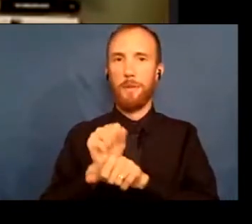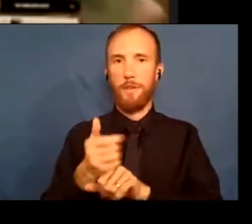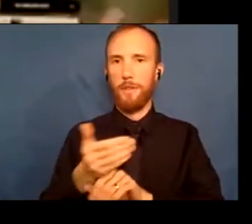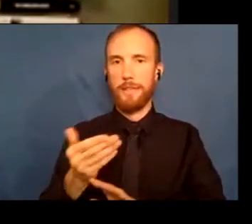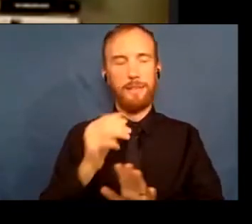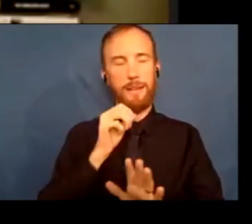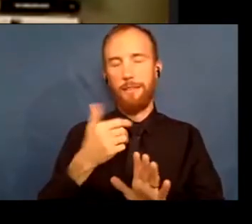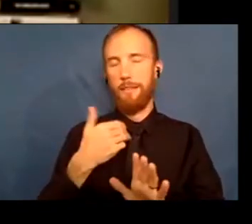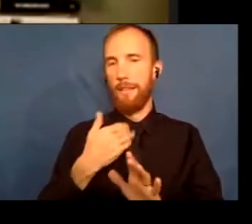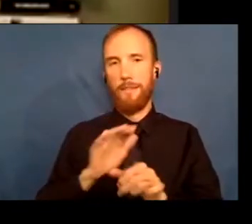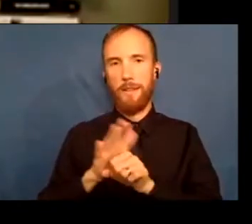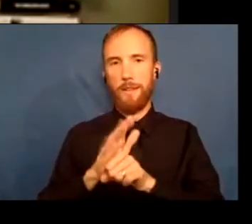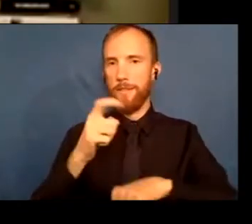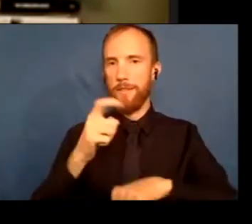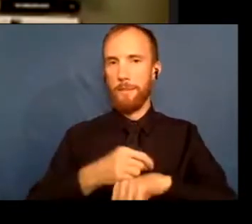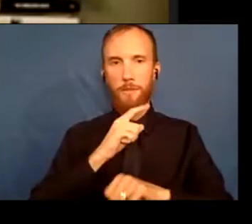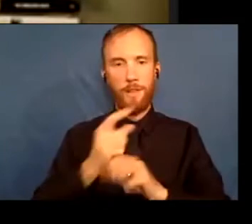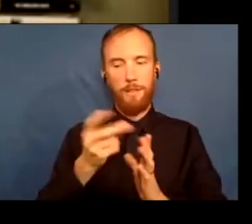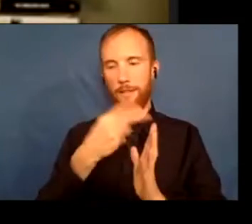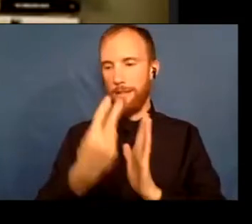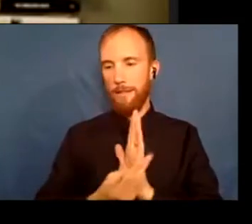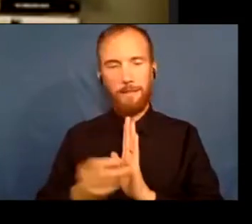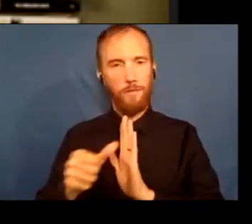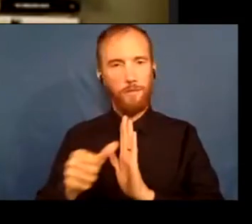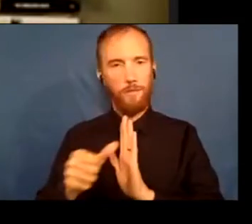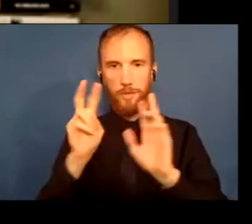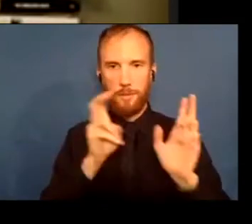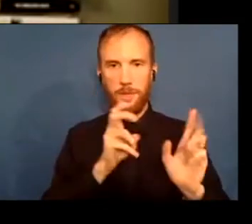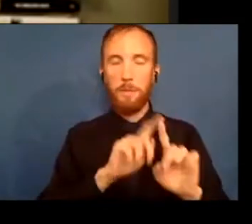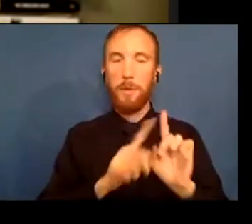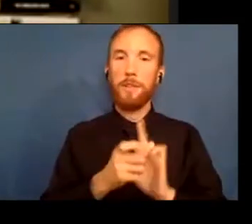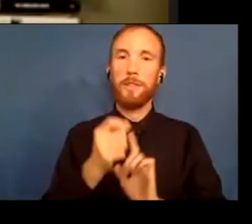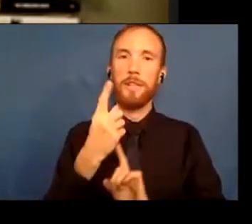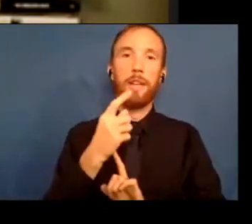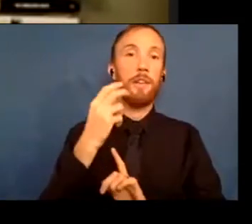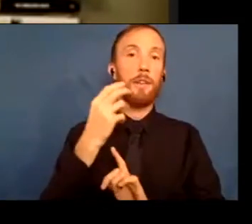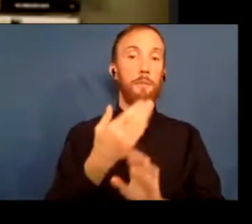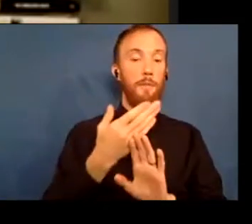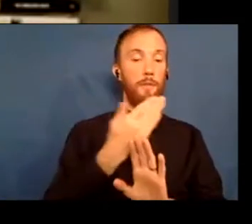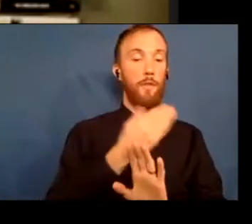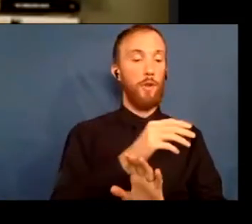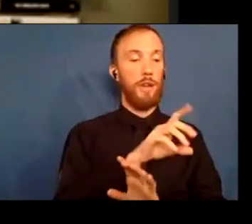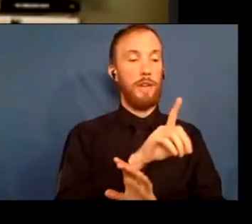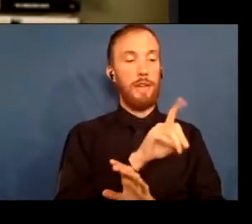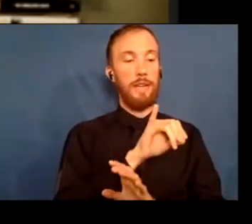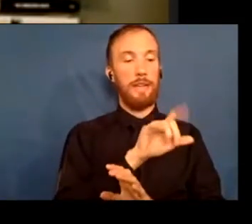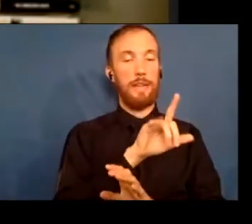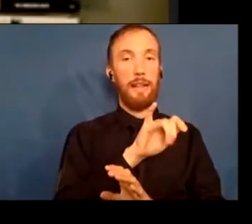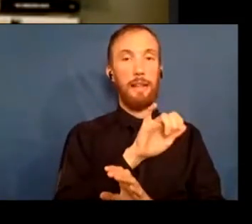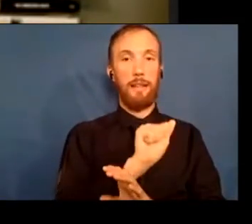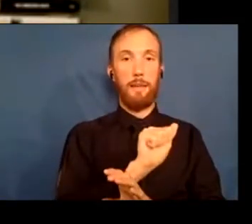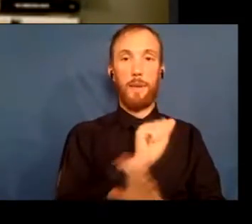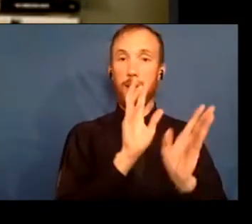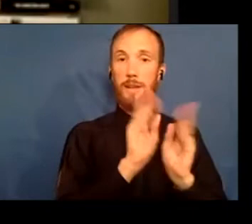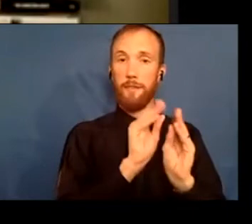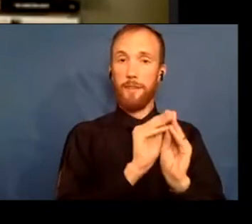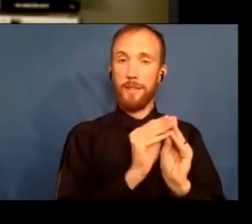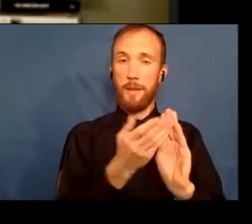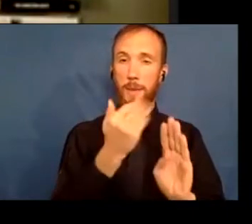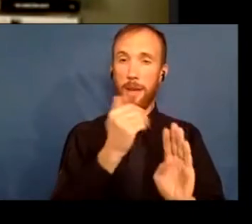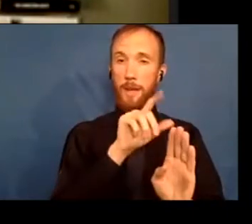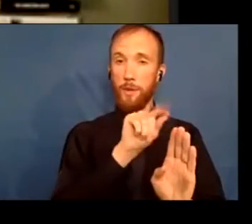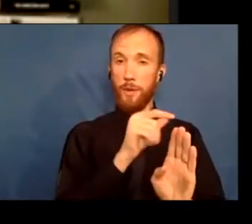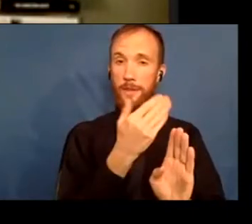point that the reason the Dilemmas Conference was held in 2015 was to talk about the status of the left.